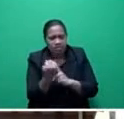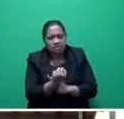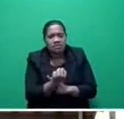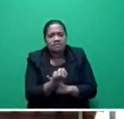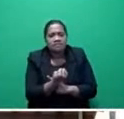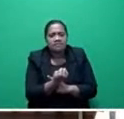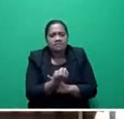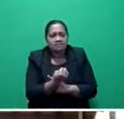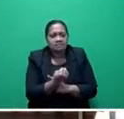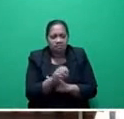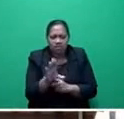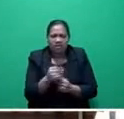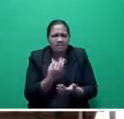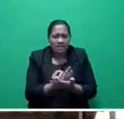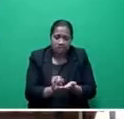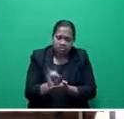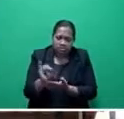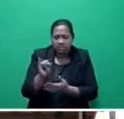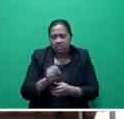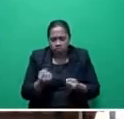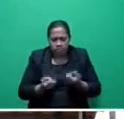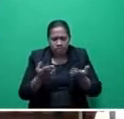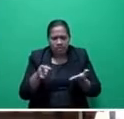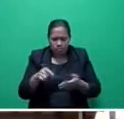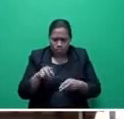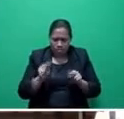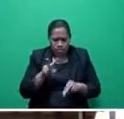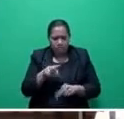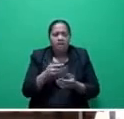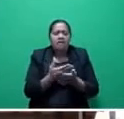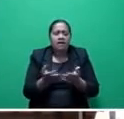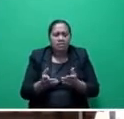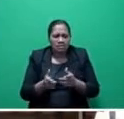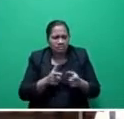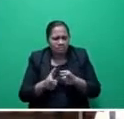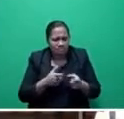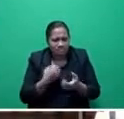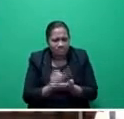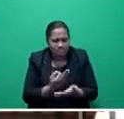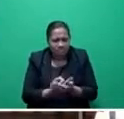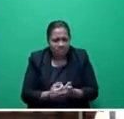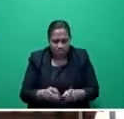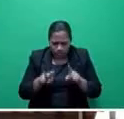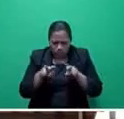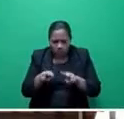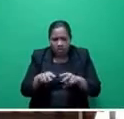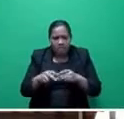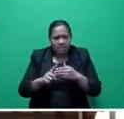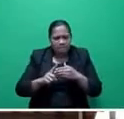the financial institutions that are providing debt relief. We need to look at how they're managing the funds and also to look at the stability of the financial